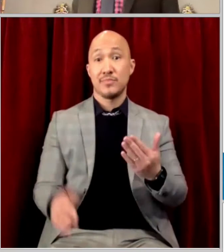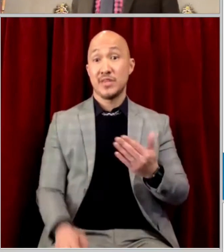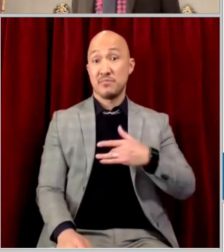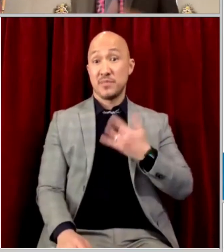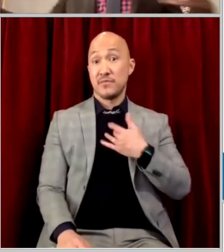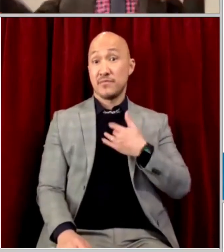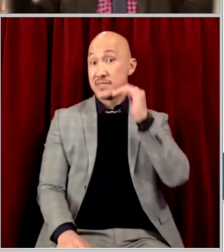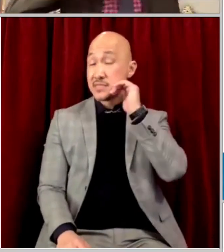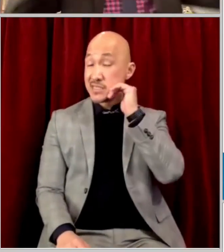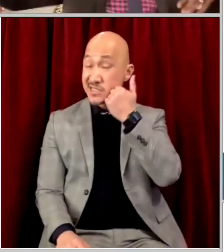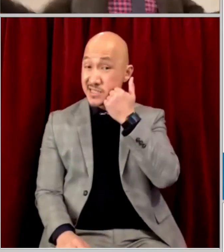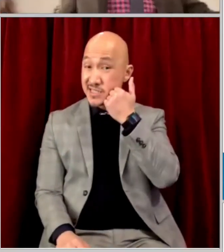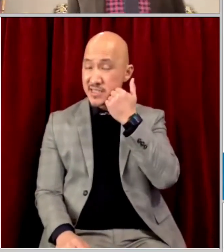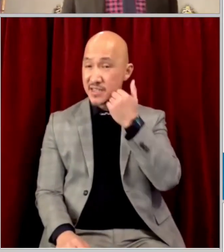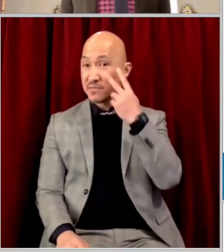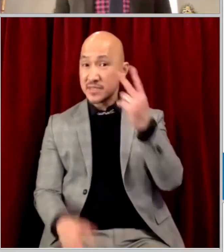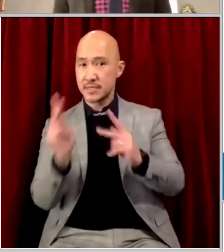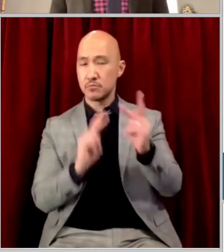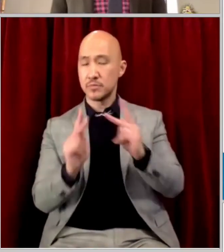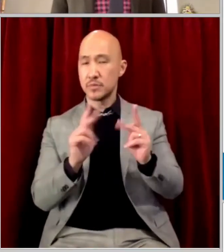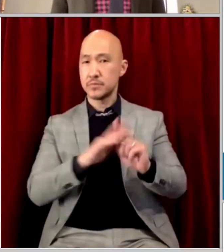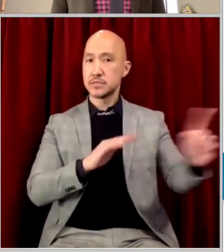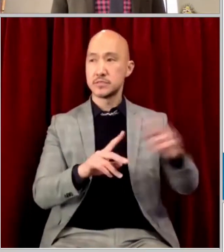have any friends because they keep leaving me.